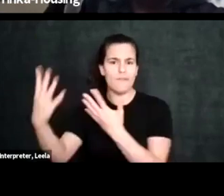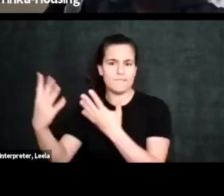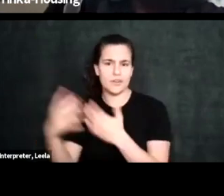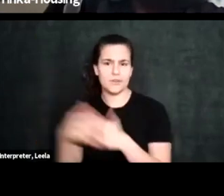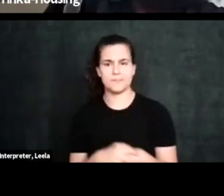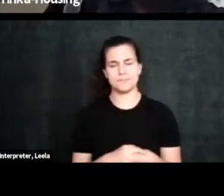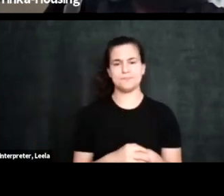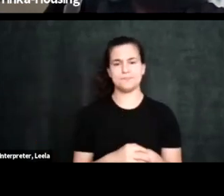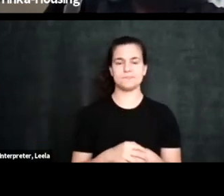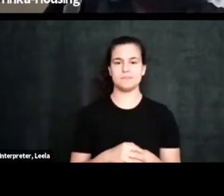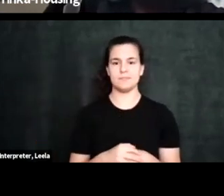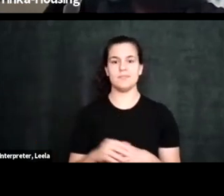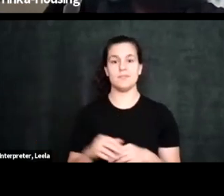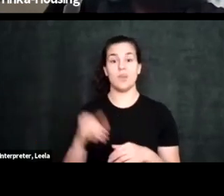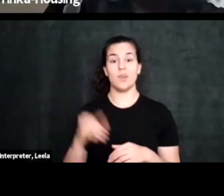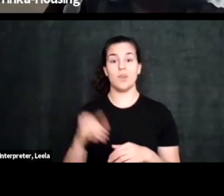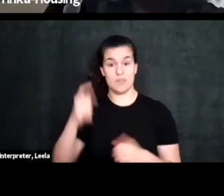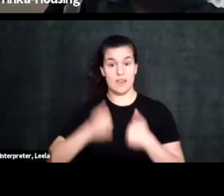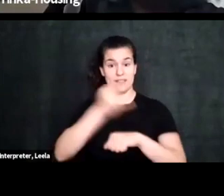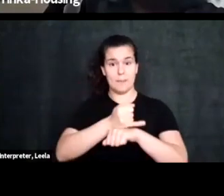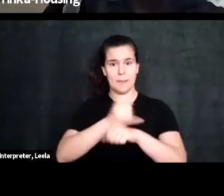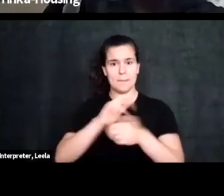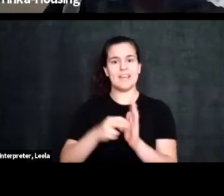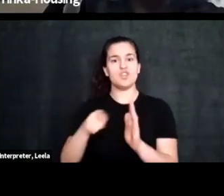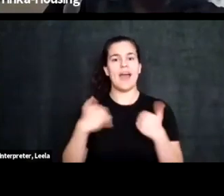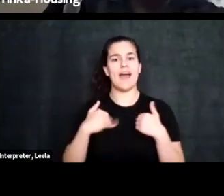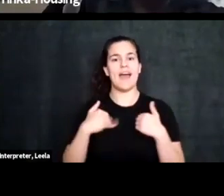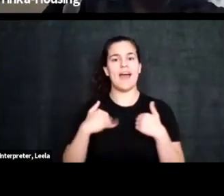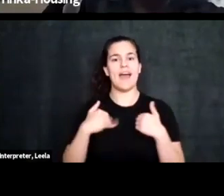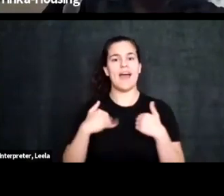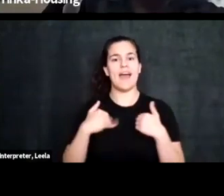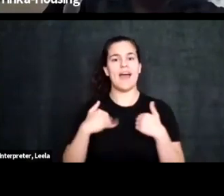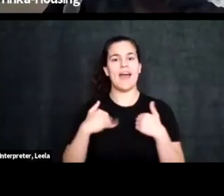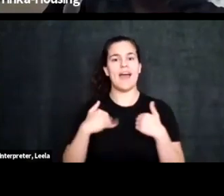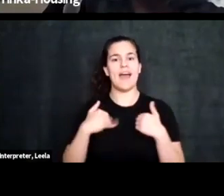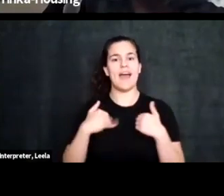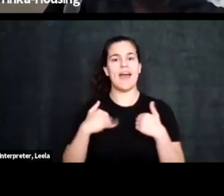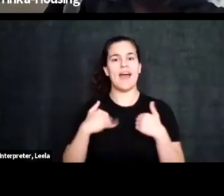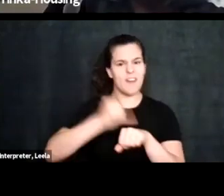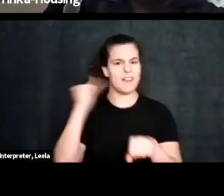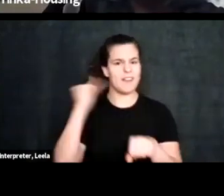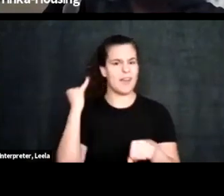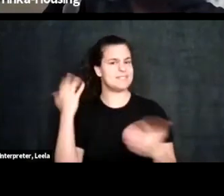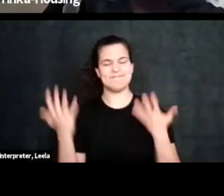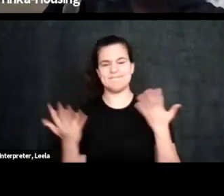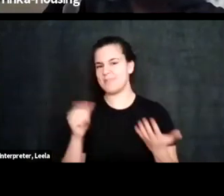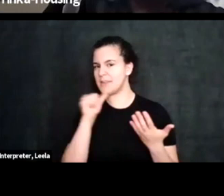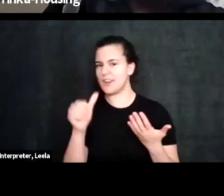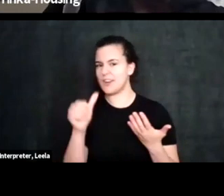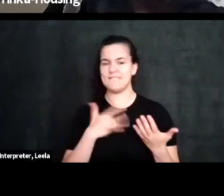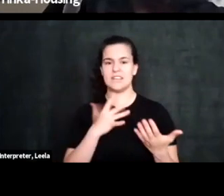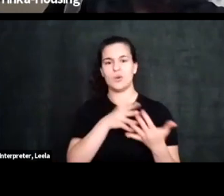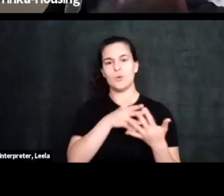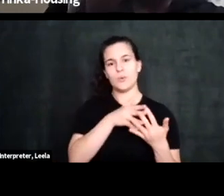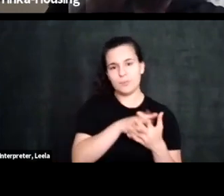well. And so you're a part of this community, and you may not necessarily get that same holistic view if living